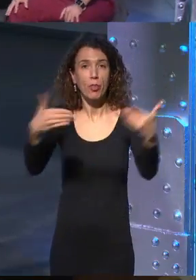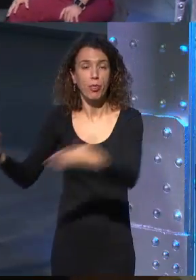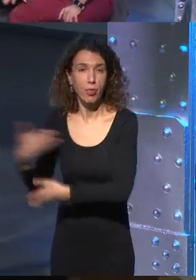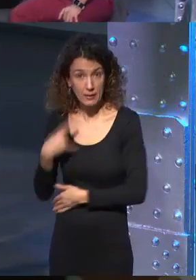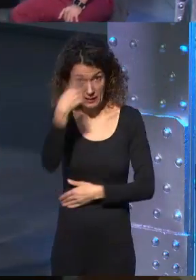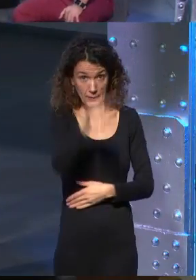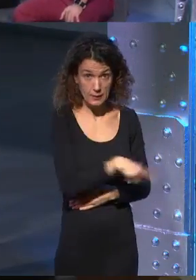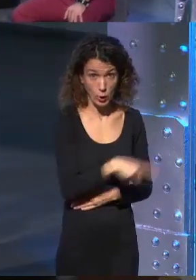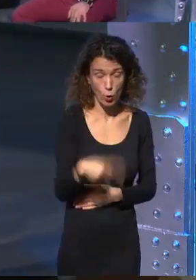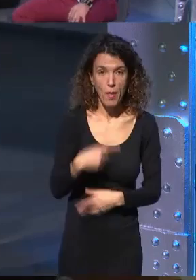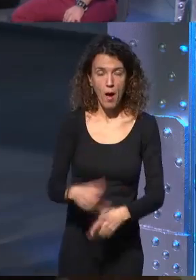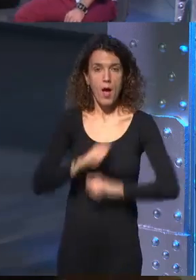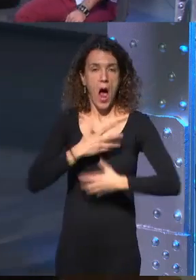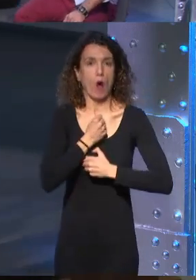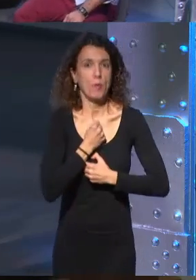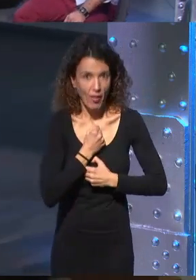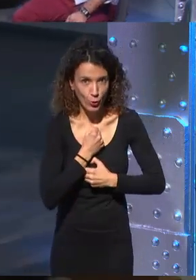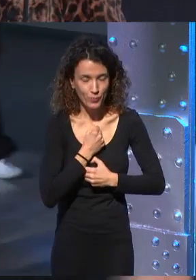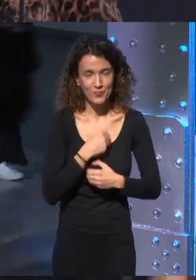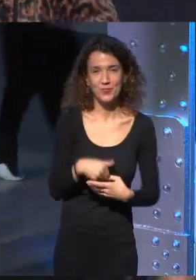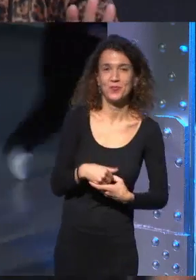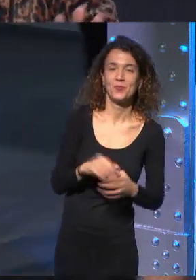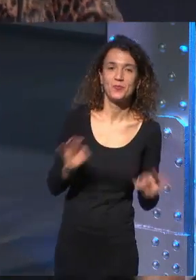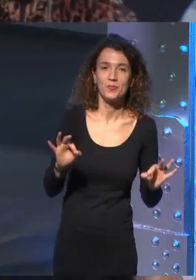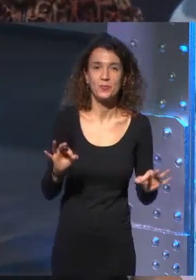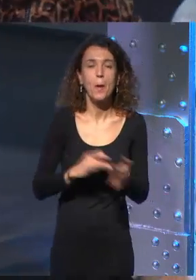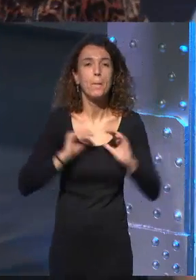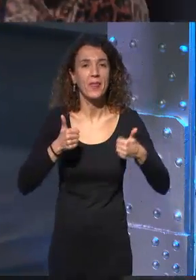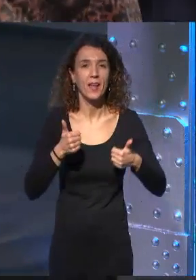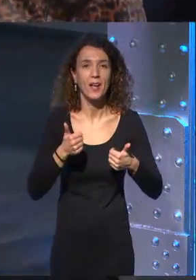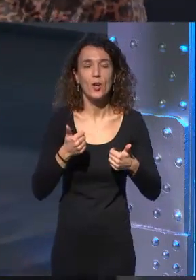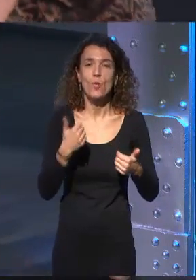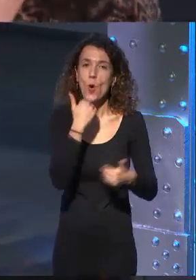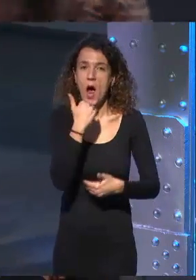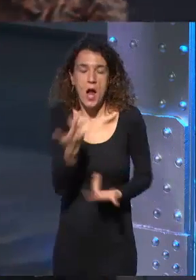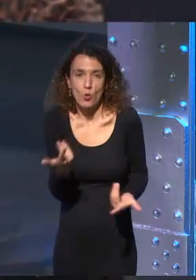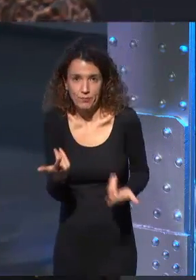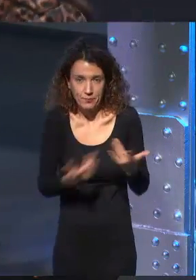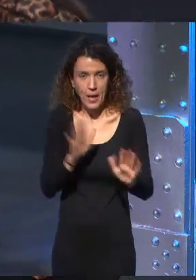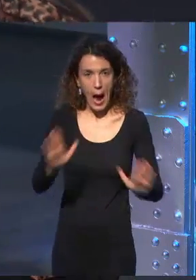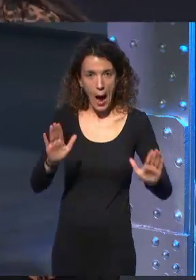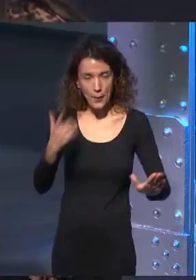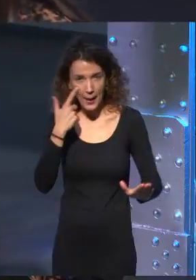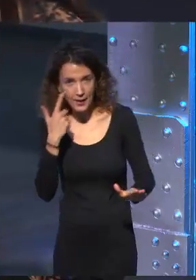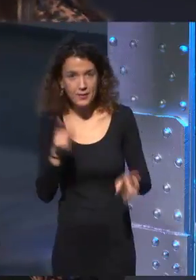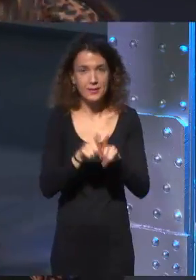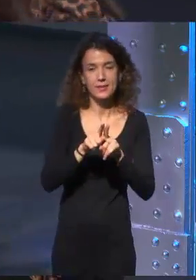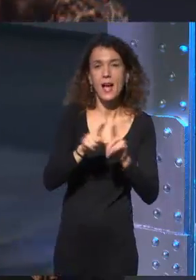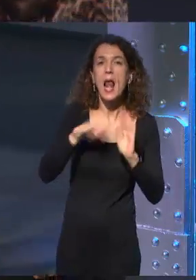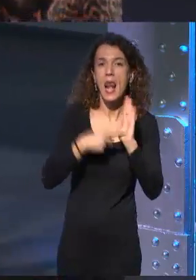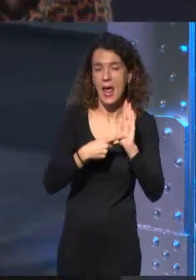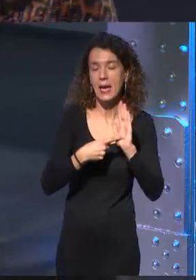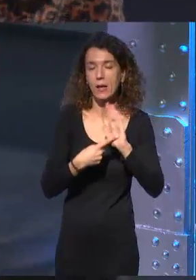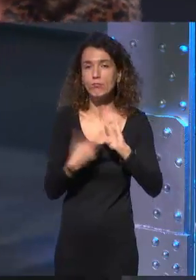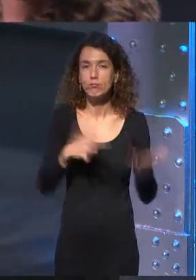that? You are giving pictures to people. You are overwhelming them a little bit. My friend, yeah, this is starting to be a little bit